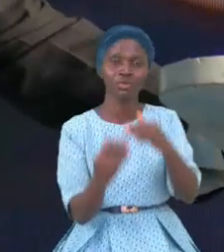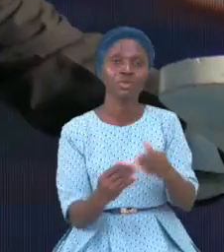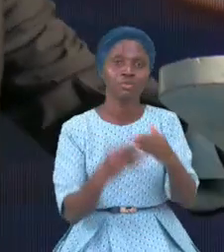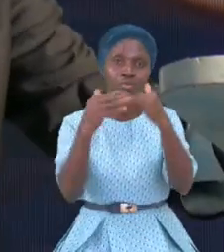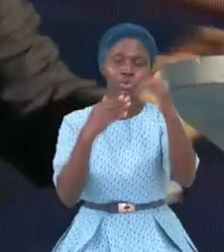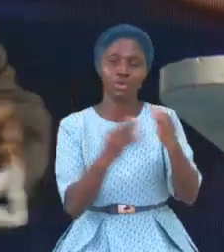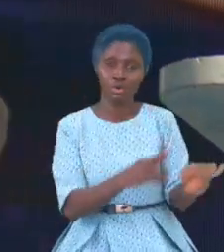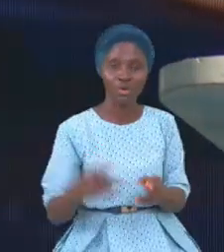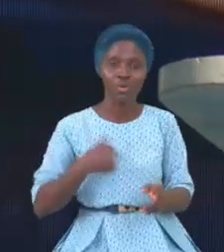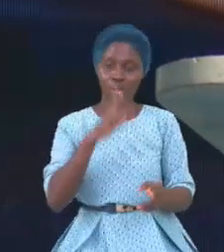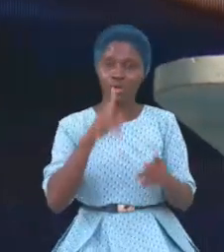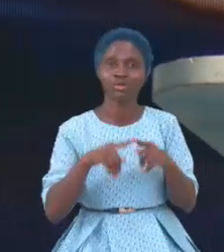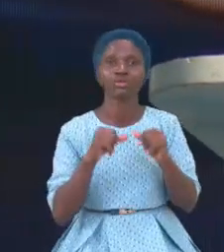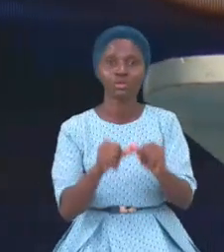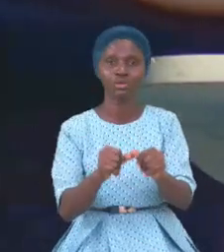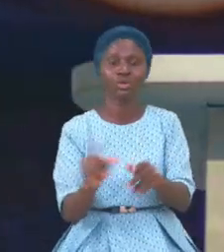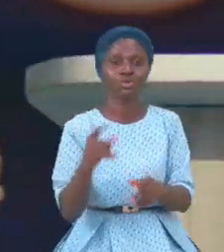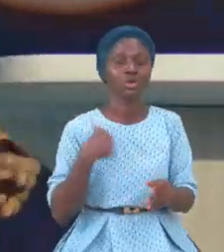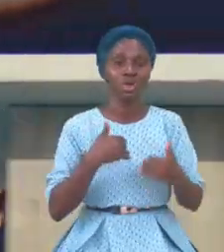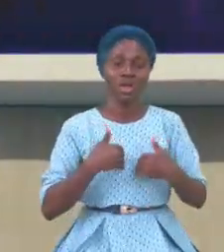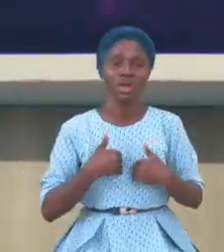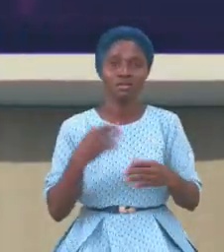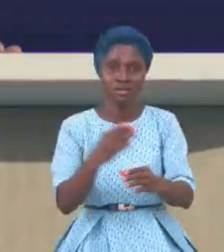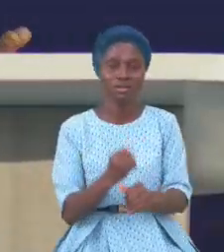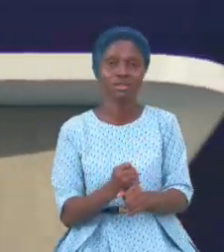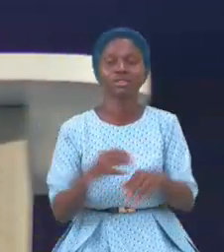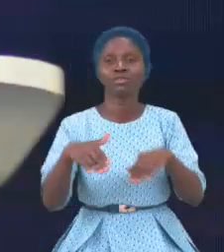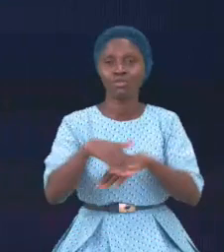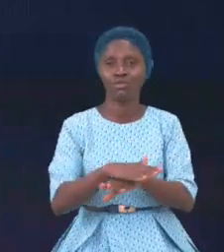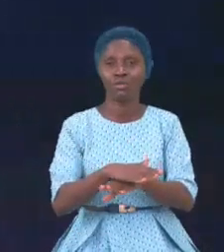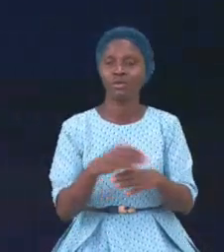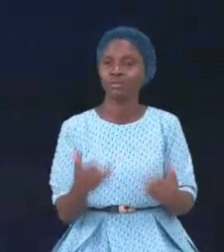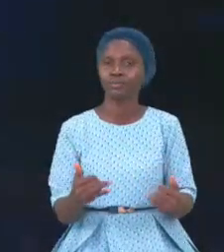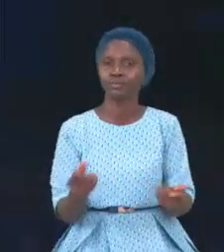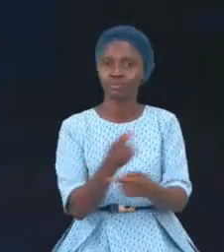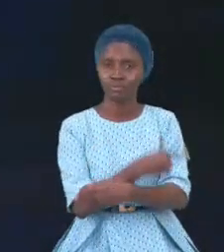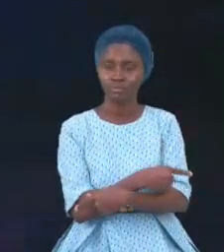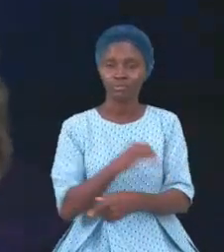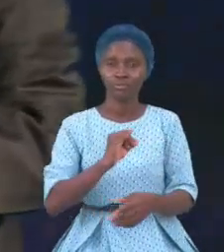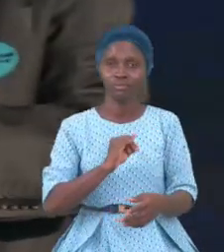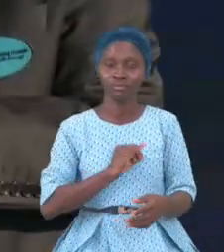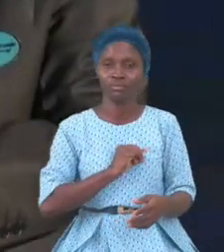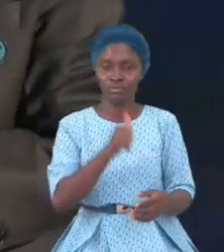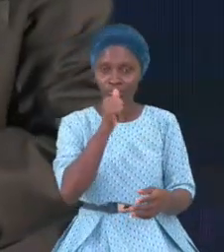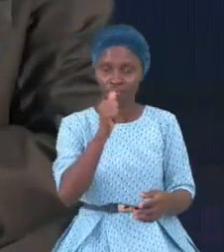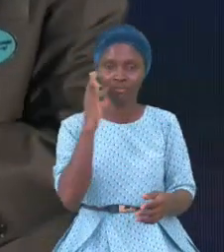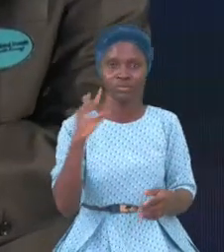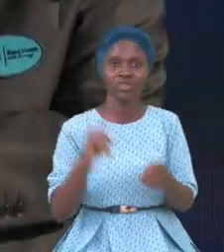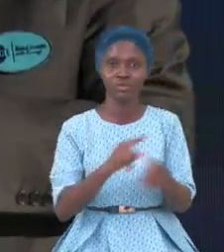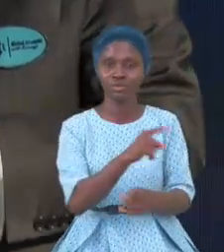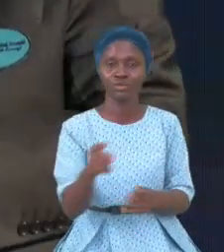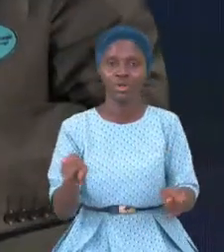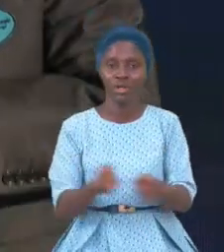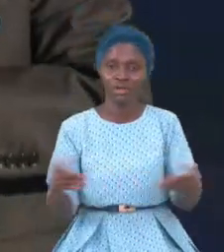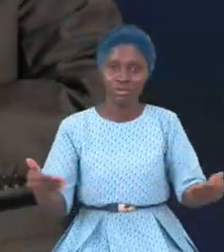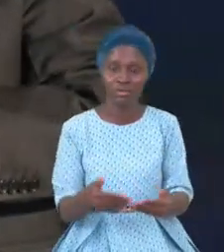we have taken over. Today I'm talking to you as an introductory message. Today I'm